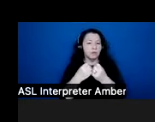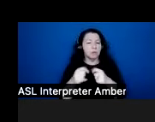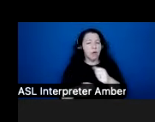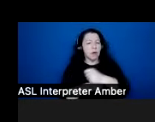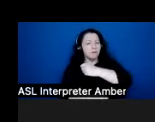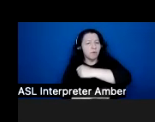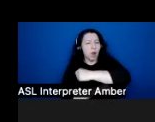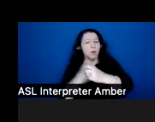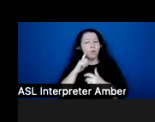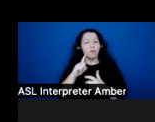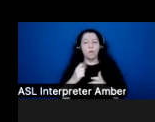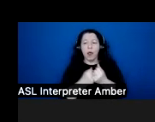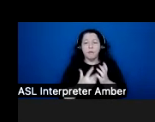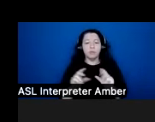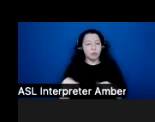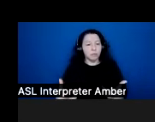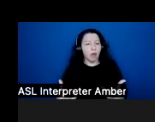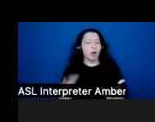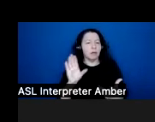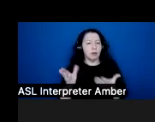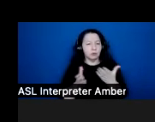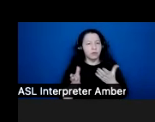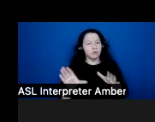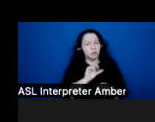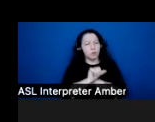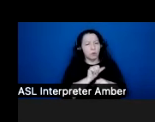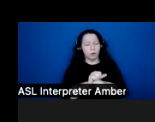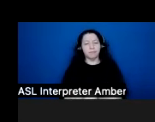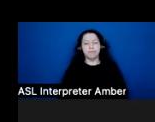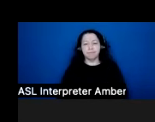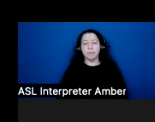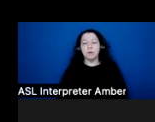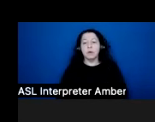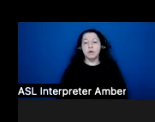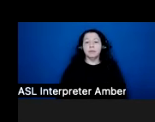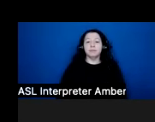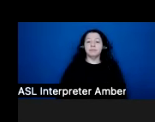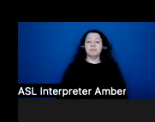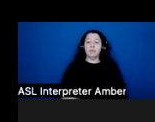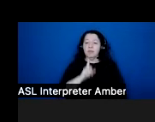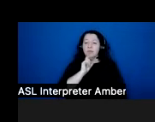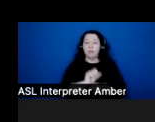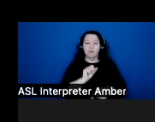their jobs. And this is really important, especially,